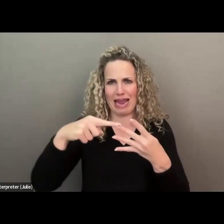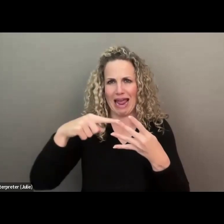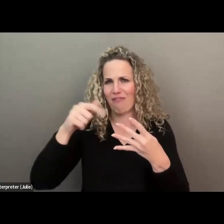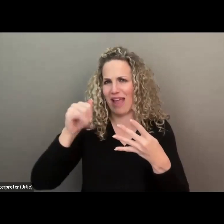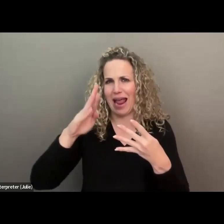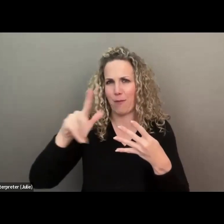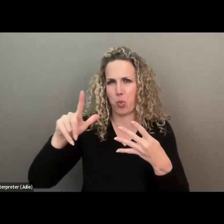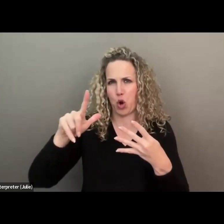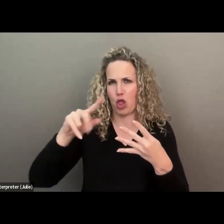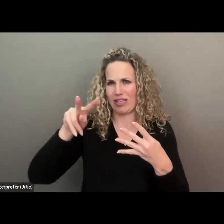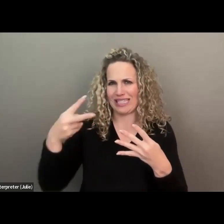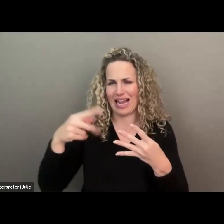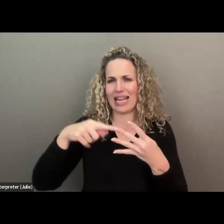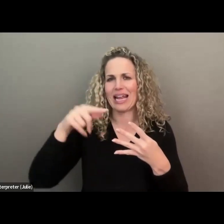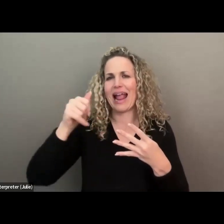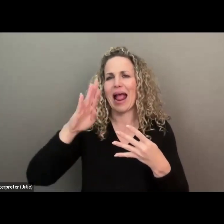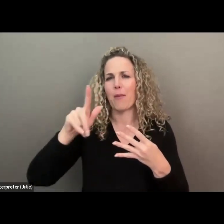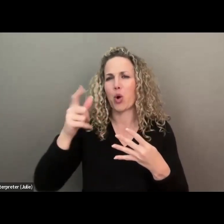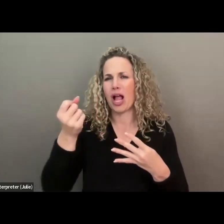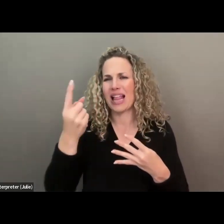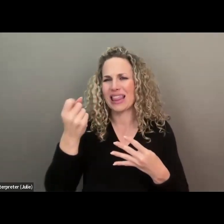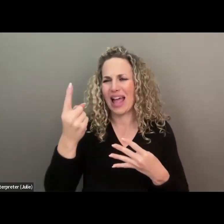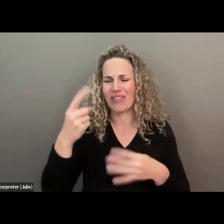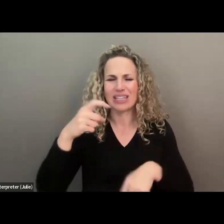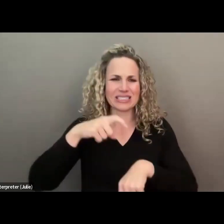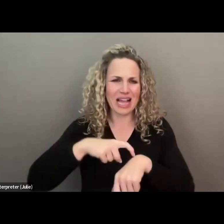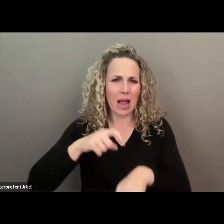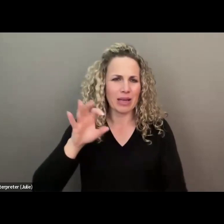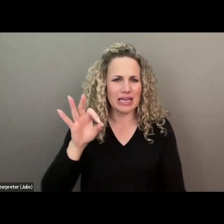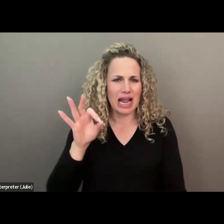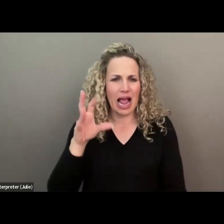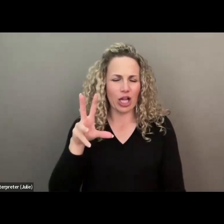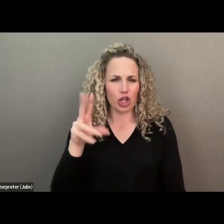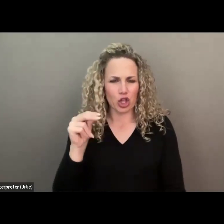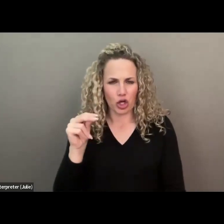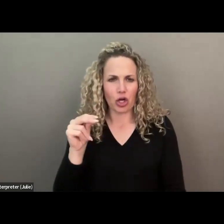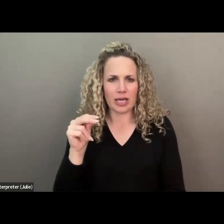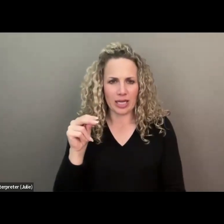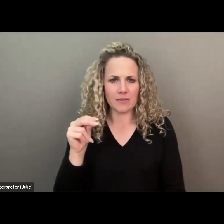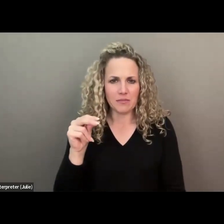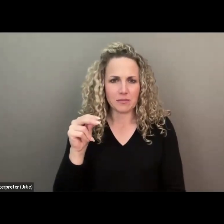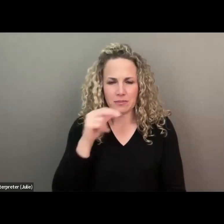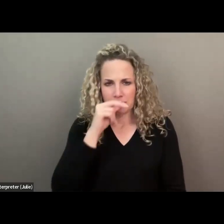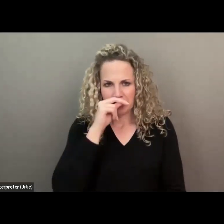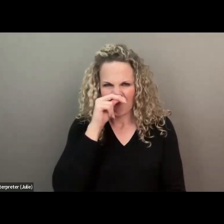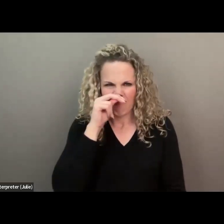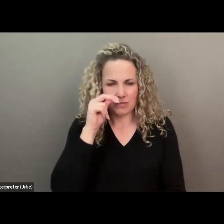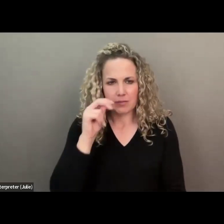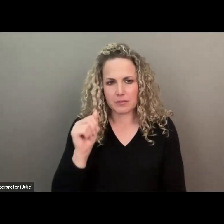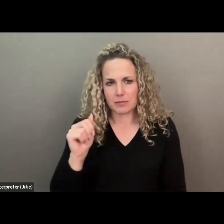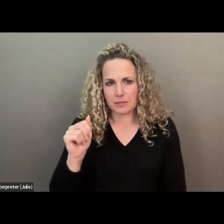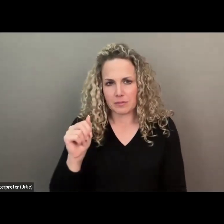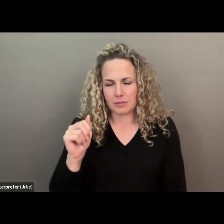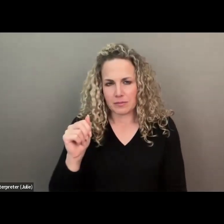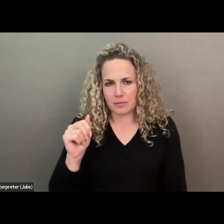be April 11th, and it's going to be at 9:30. And it is, and I